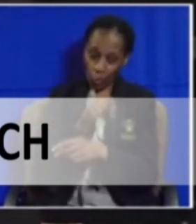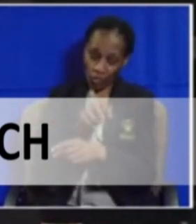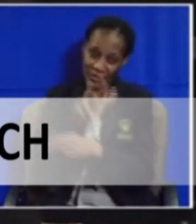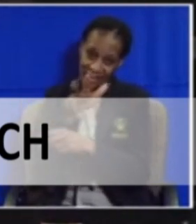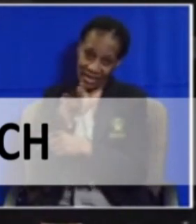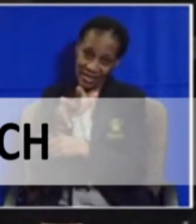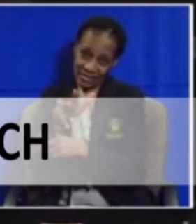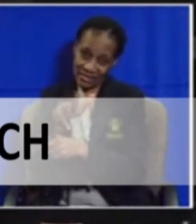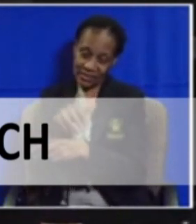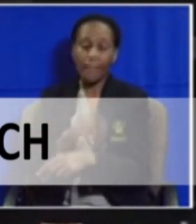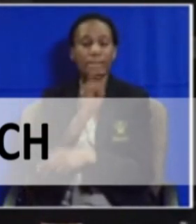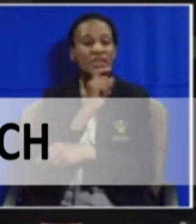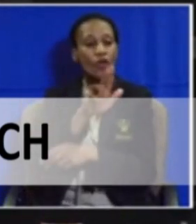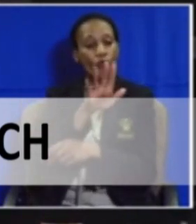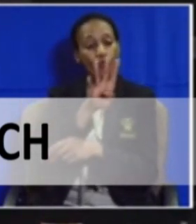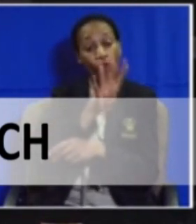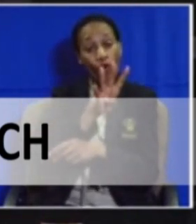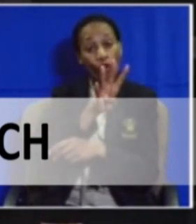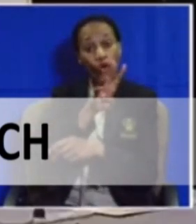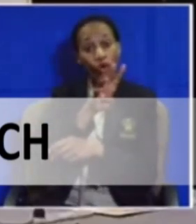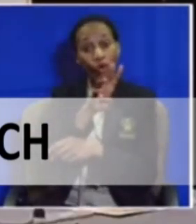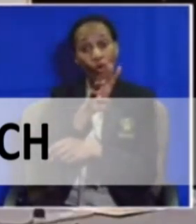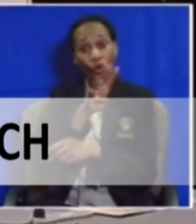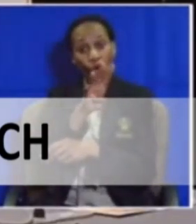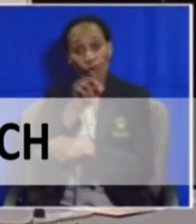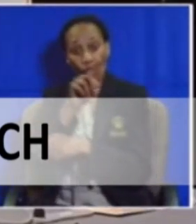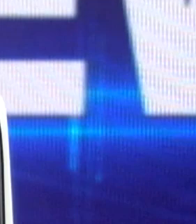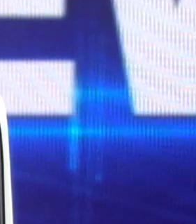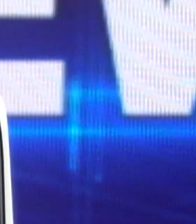4.83, 4.83 cents.